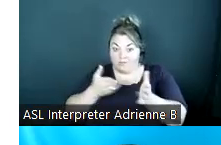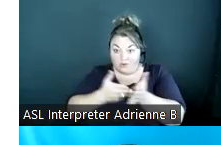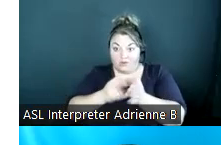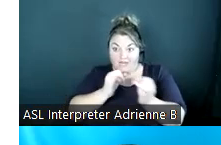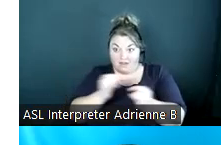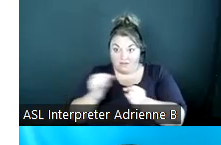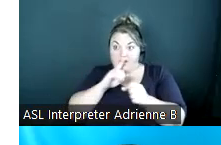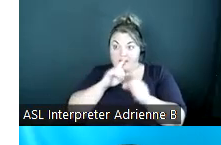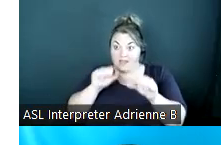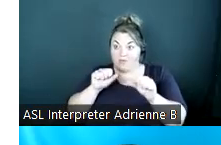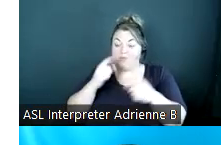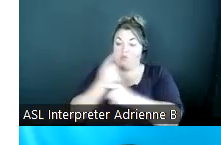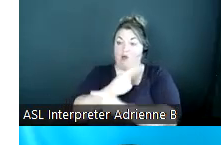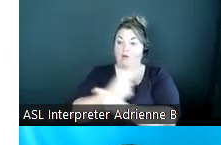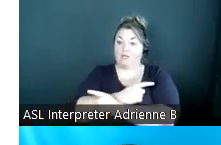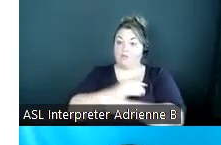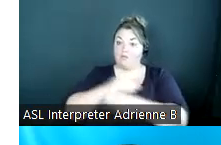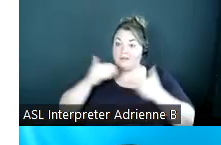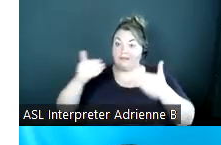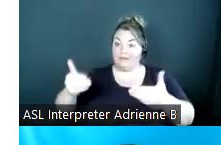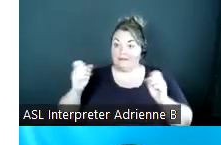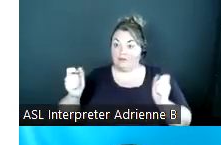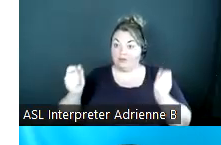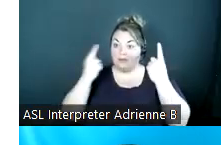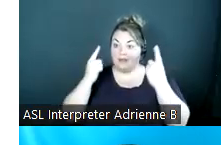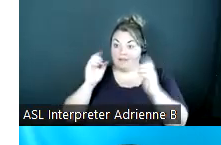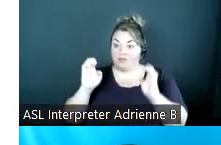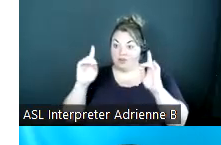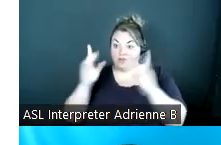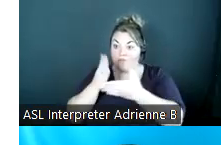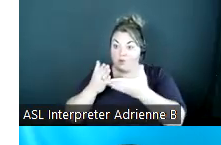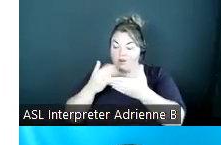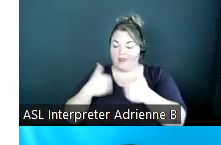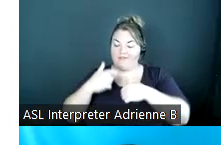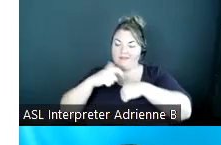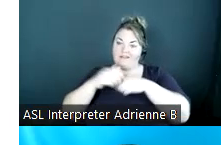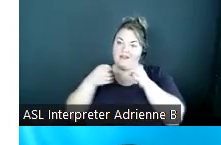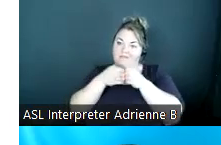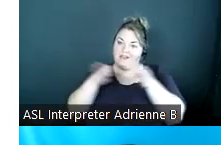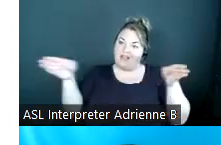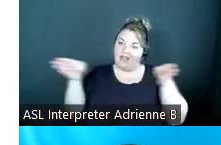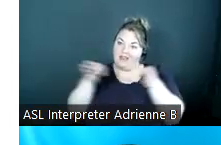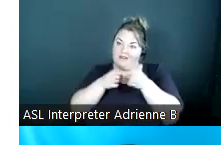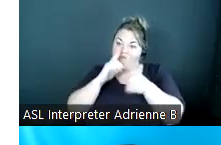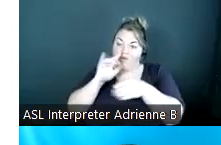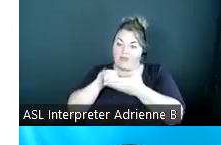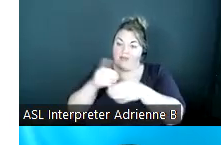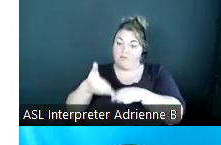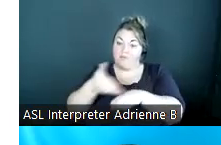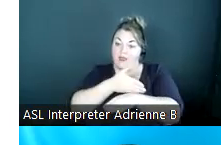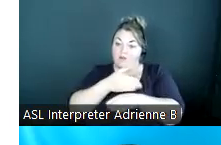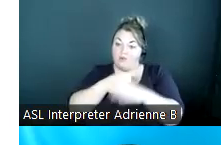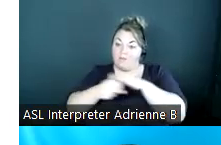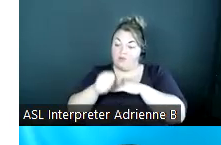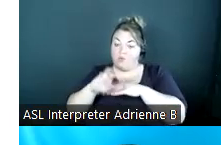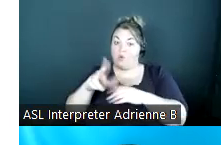properly receive and understand the education component, and having a particular timeline on that prior to admission or at admission,